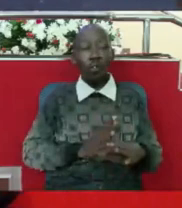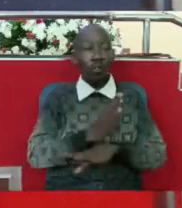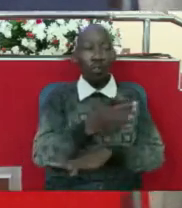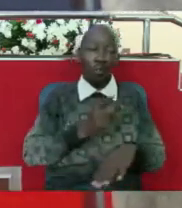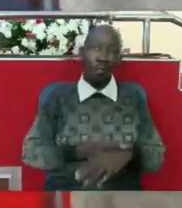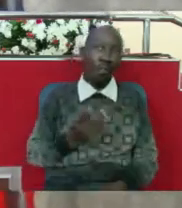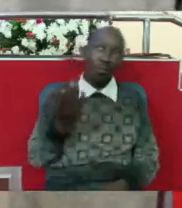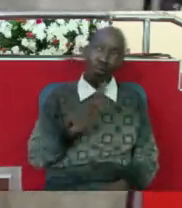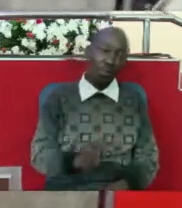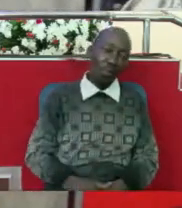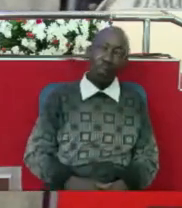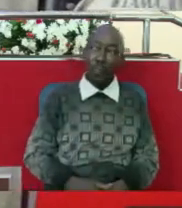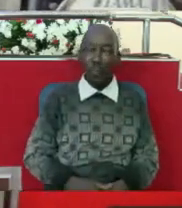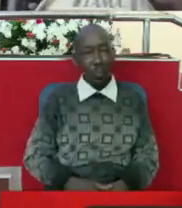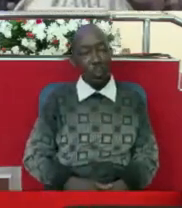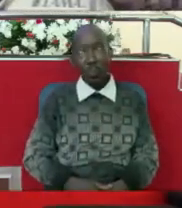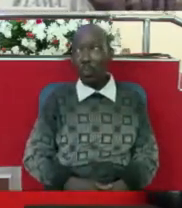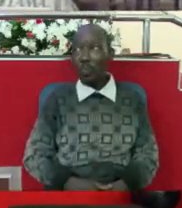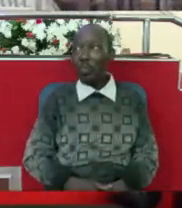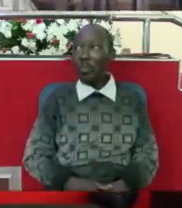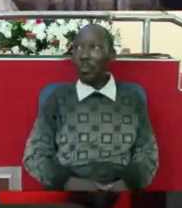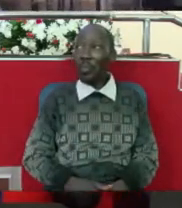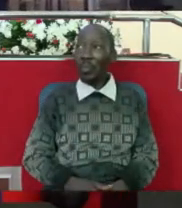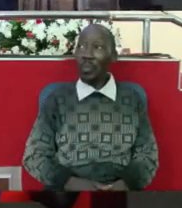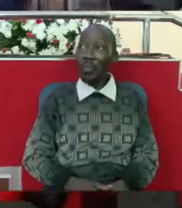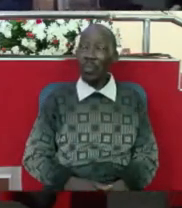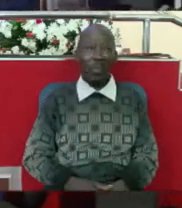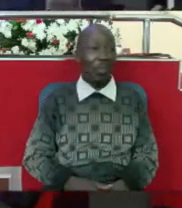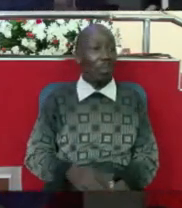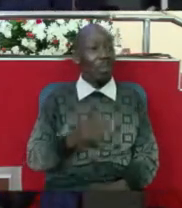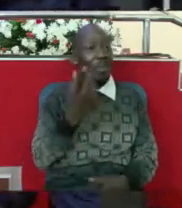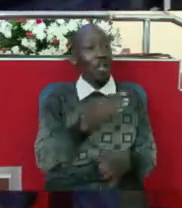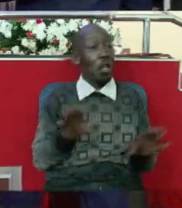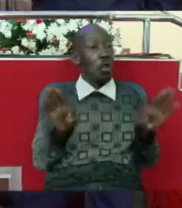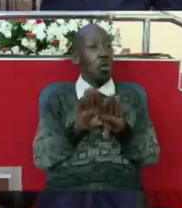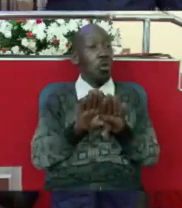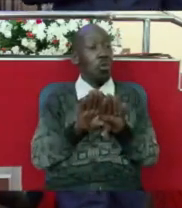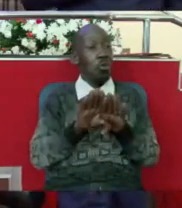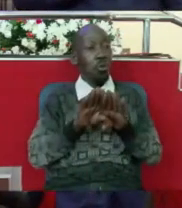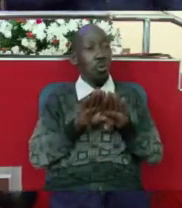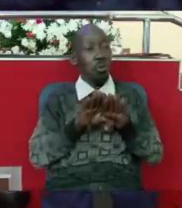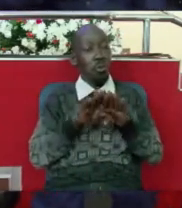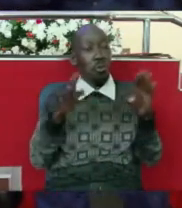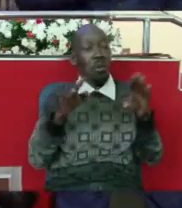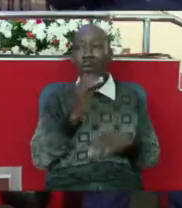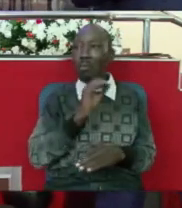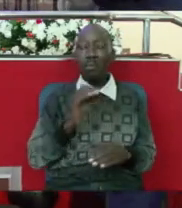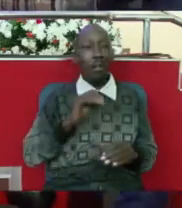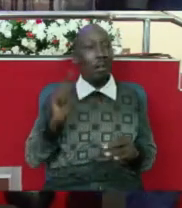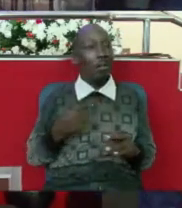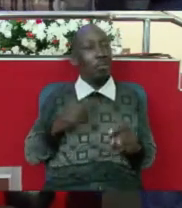yote. Katika. The door is going to open up. Bzz, I'm going to disappear out of